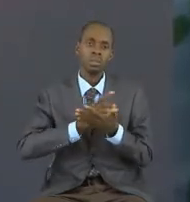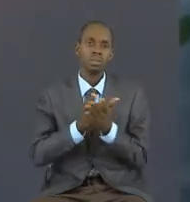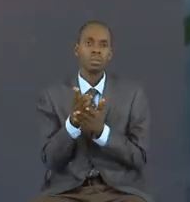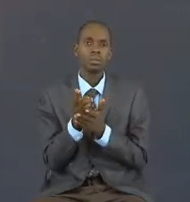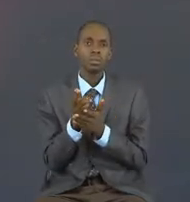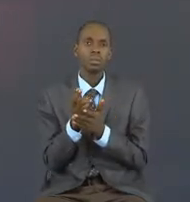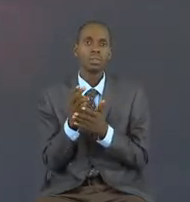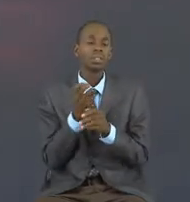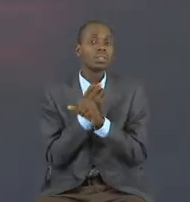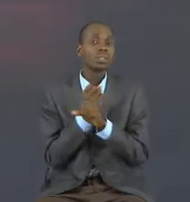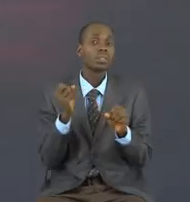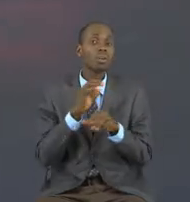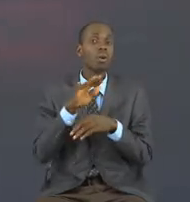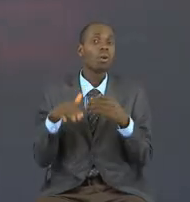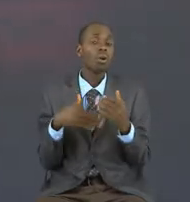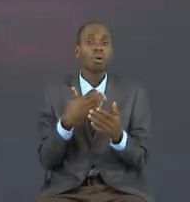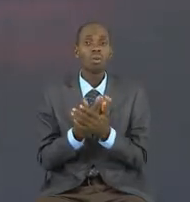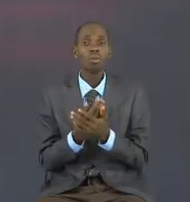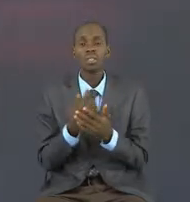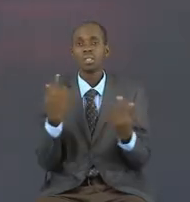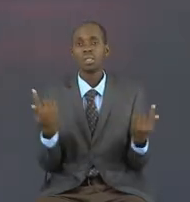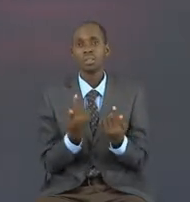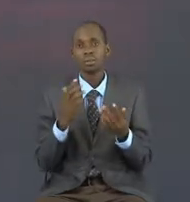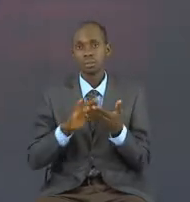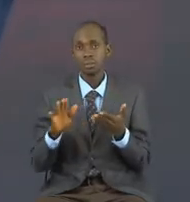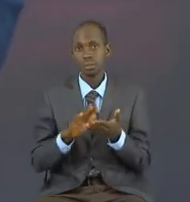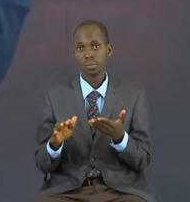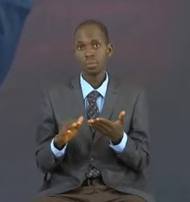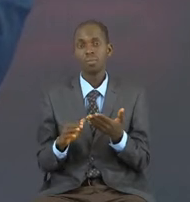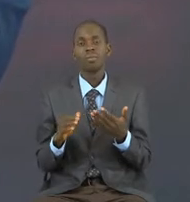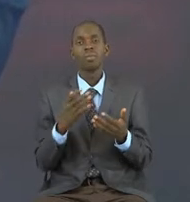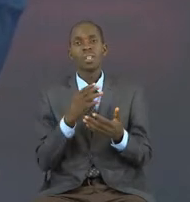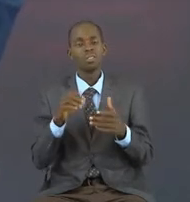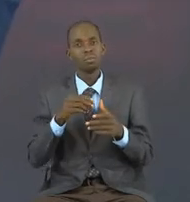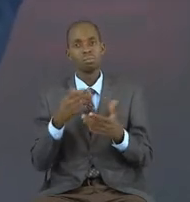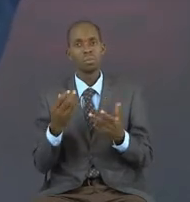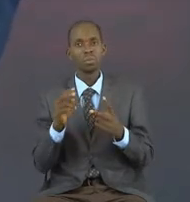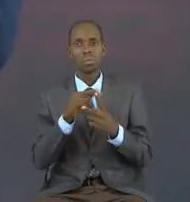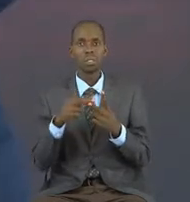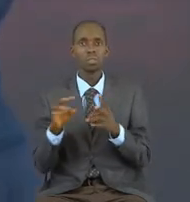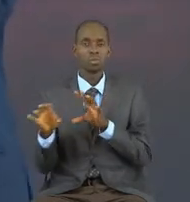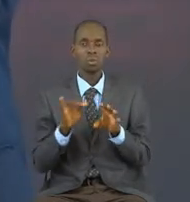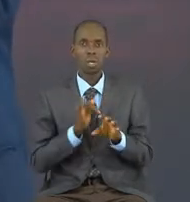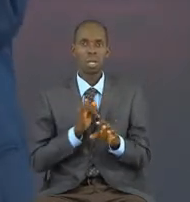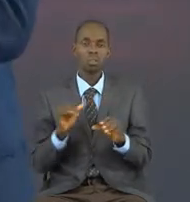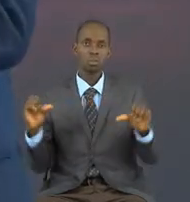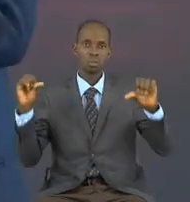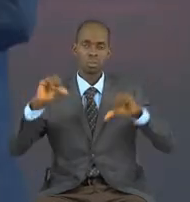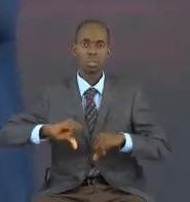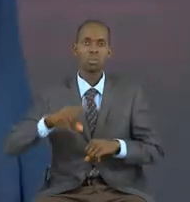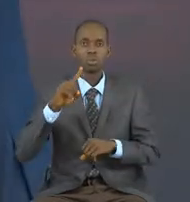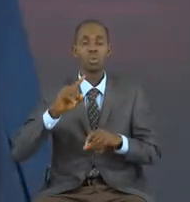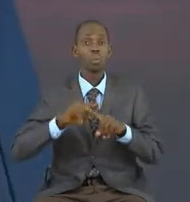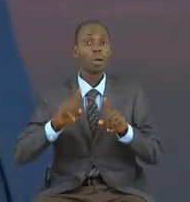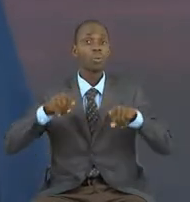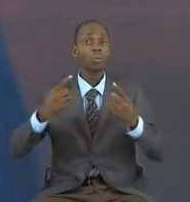sins forgiven. And they were set free. Neither do I condemn you, but go and sin no more. And they were